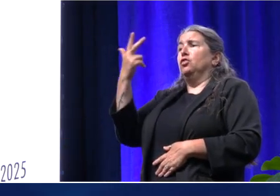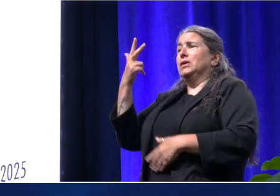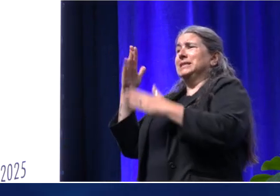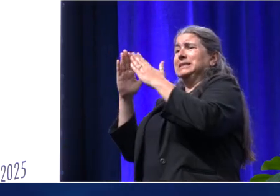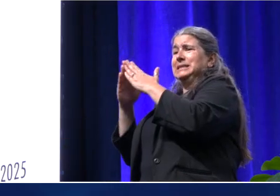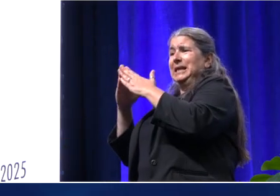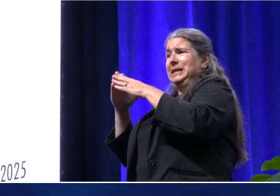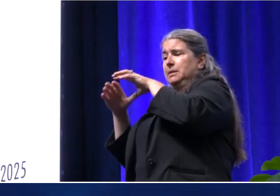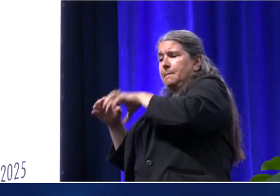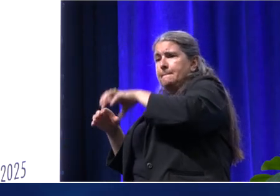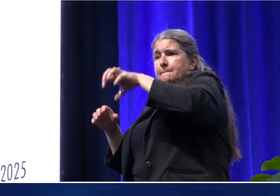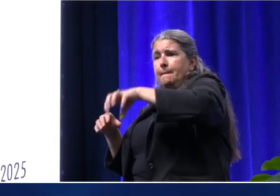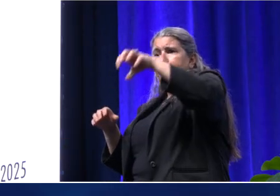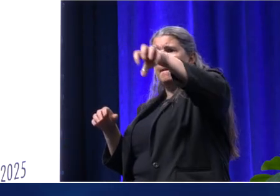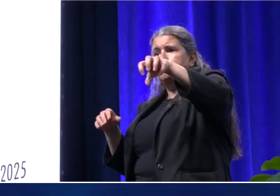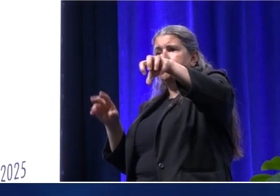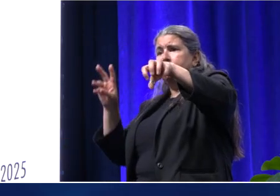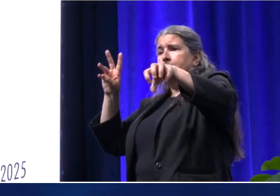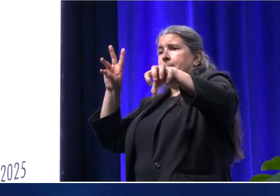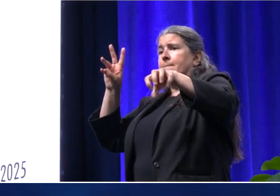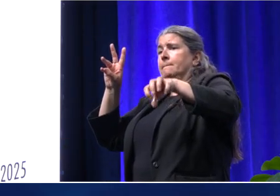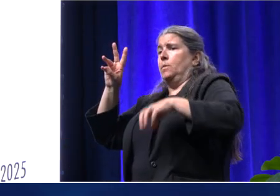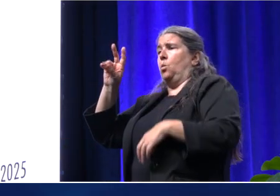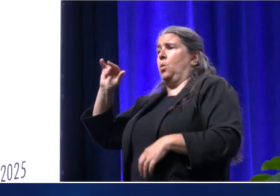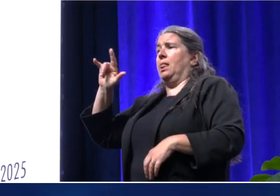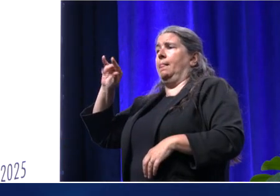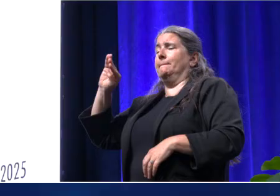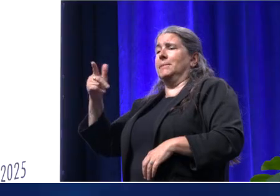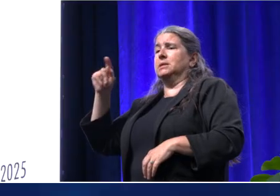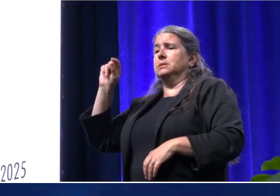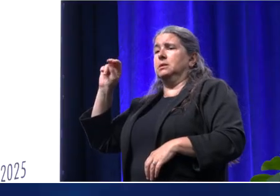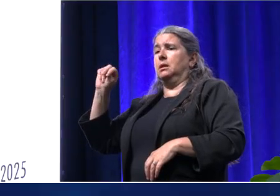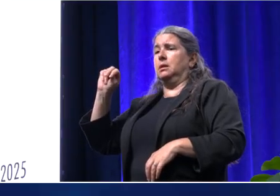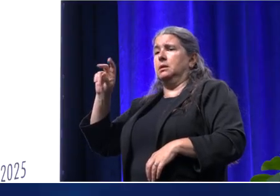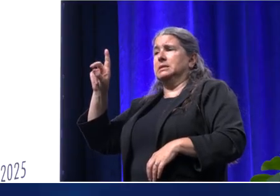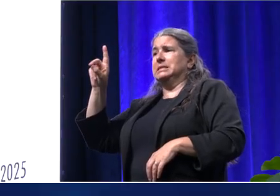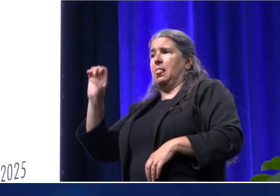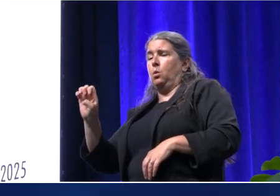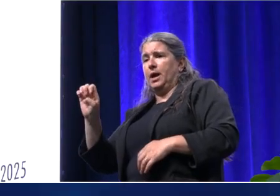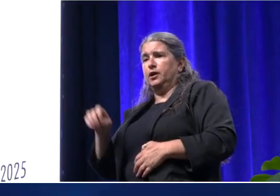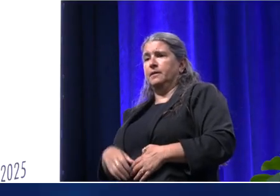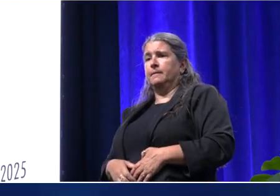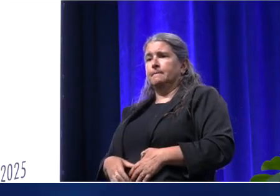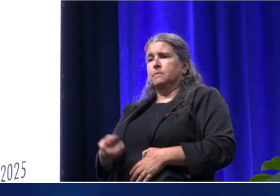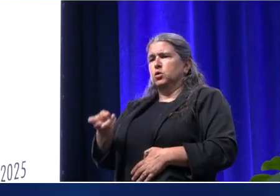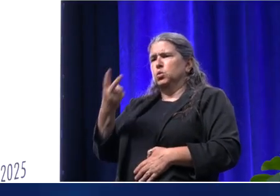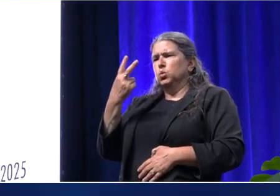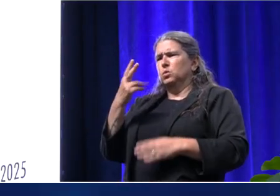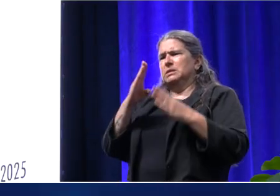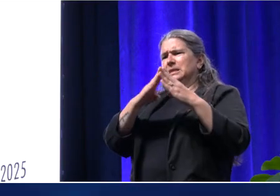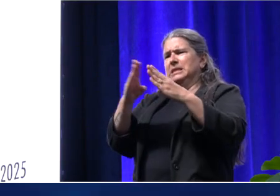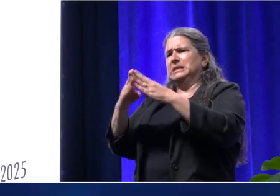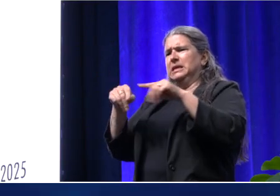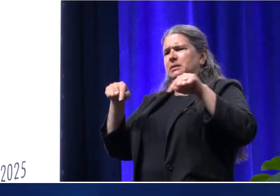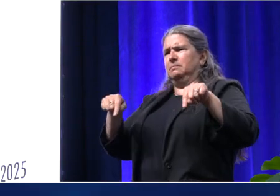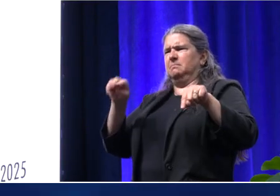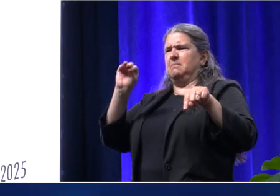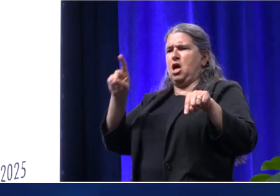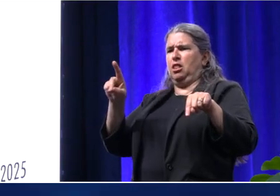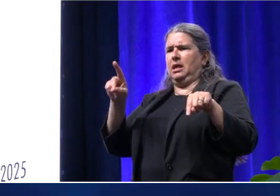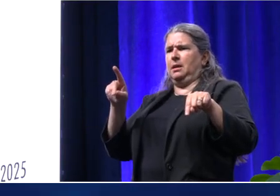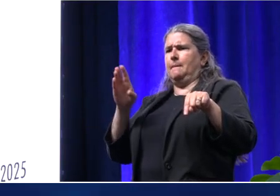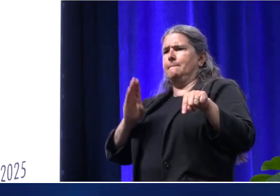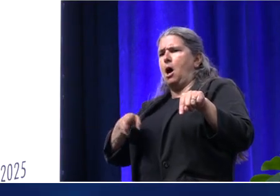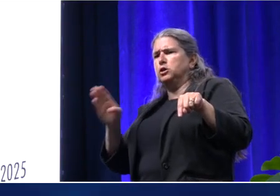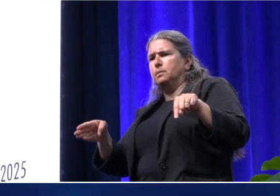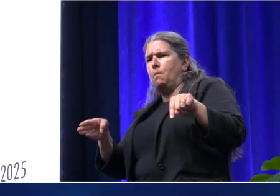Baltimore, Maryland, and Washington, D.C. They're separated by 100 miles. It takes 2 hours on a good day, probably 20 on a bad day, to drive between